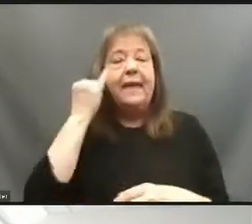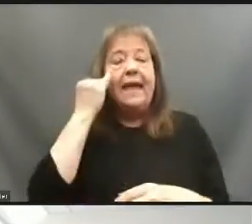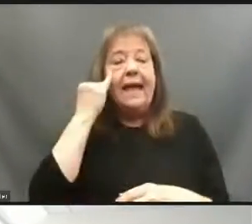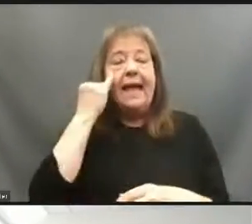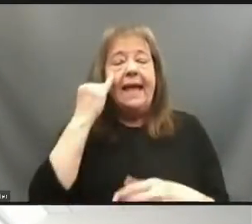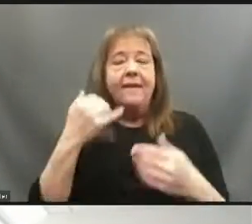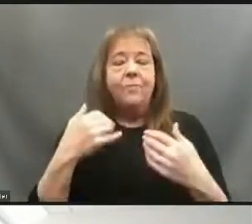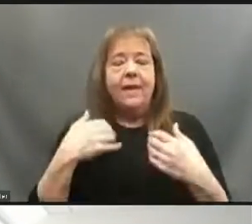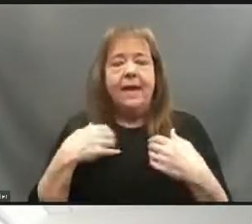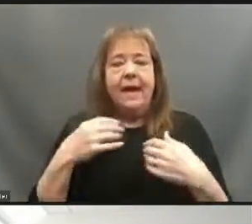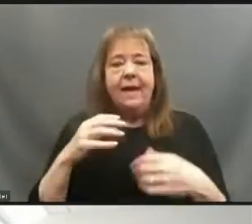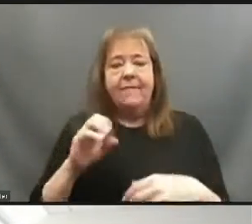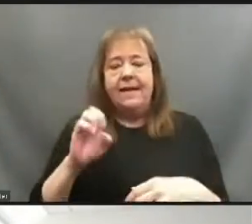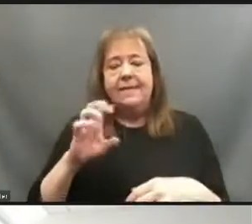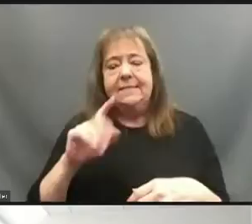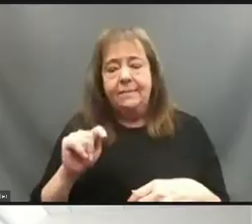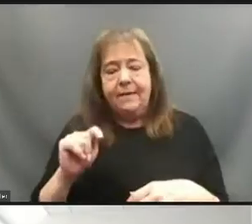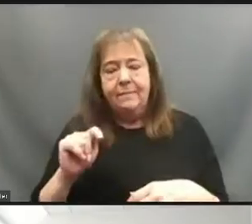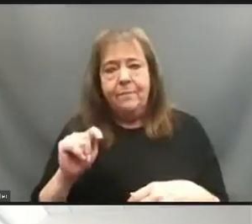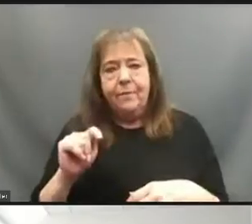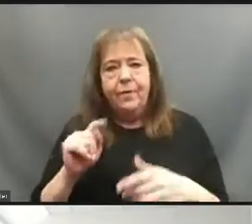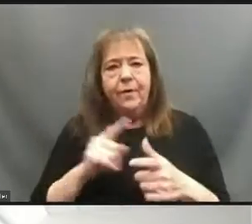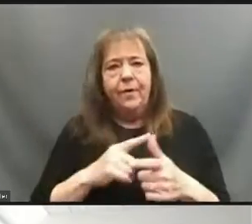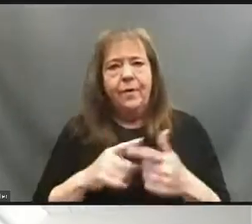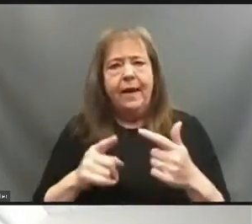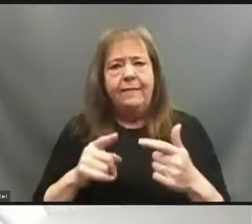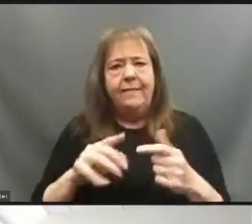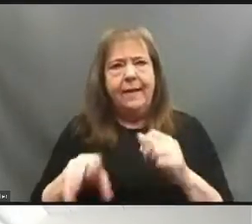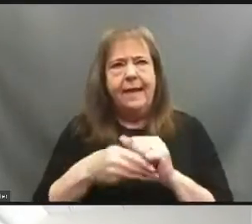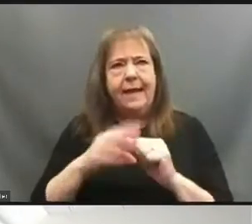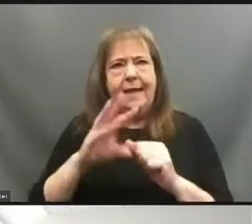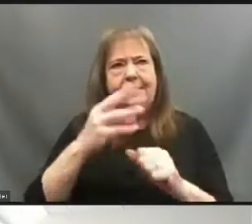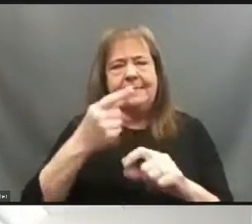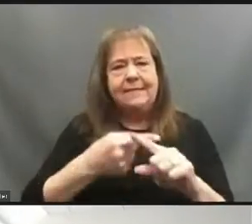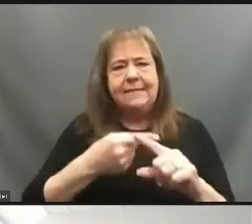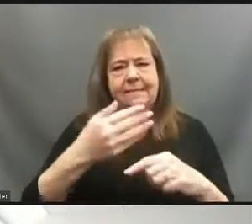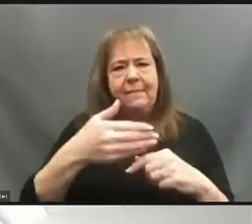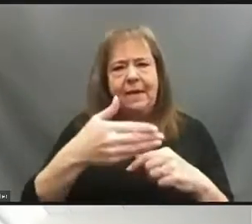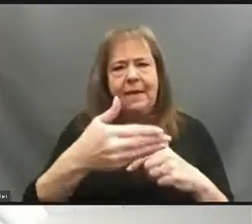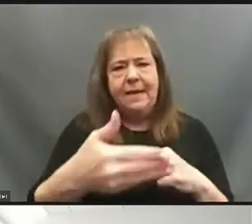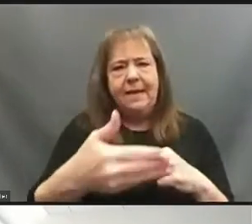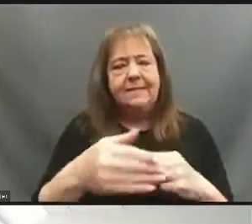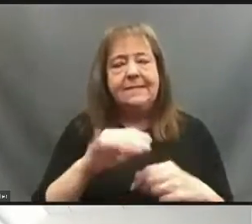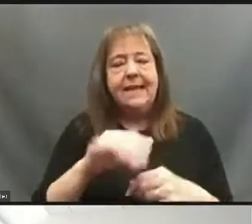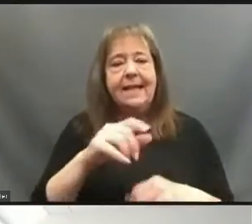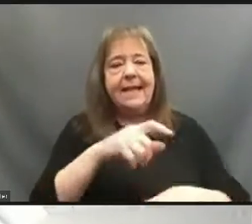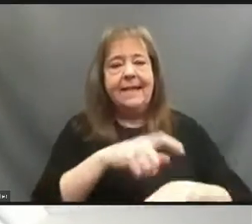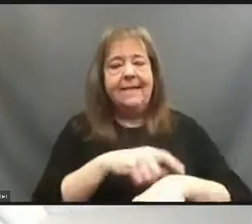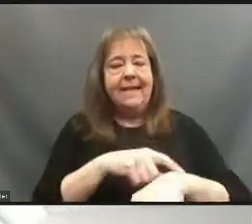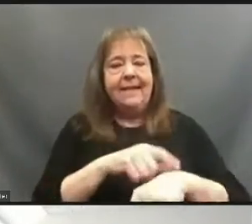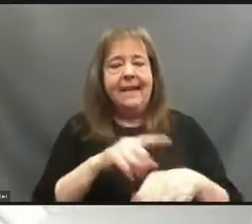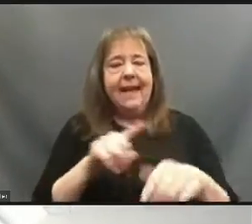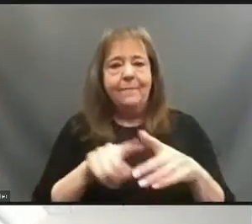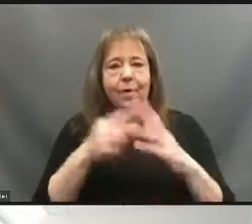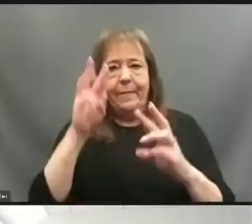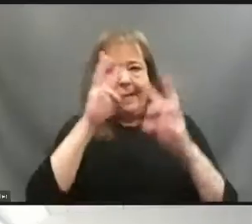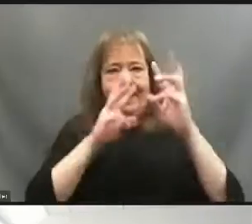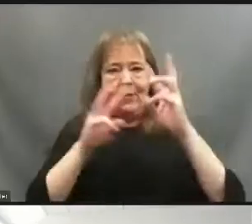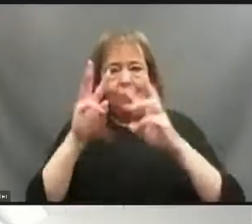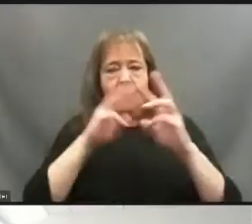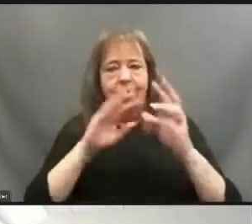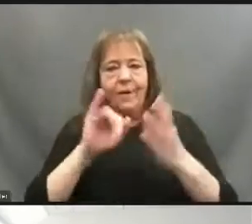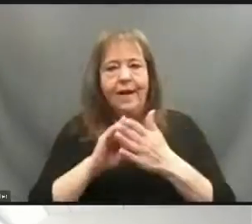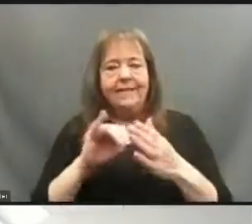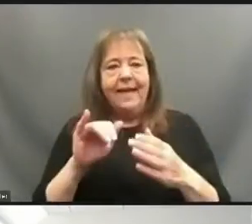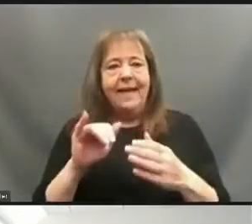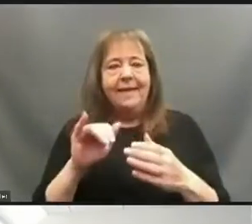take September and we add 6 months or so to that, the time in which we would start worrying, well, maybe we're having waning